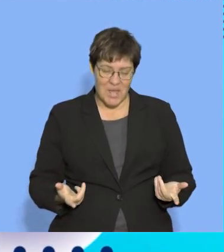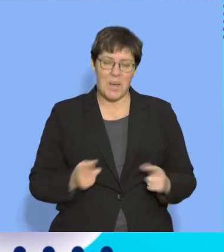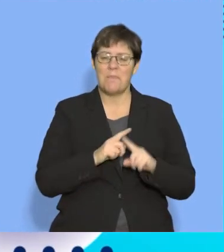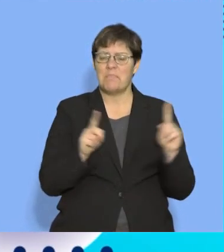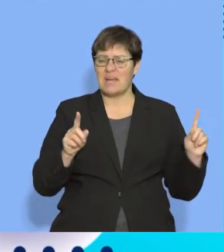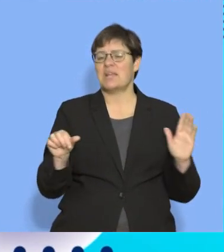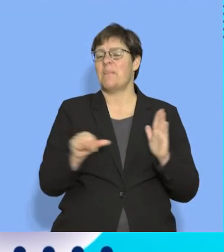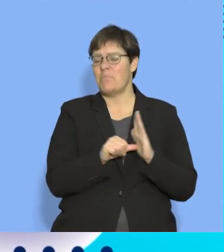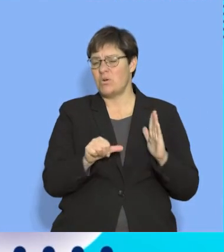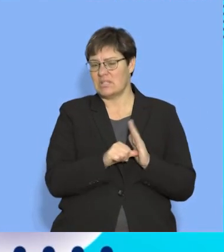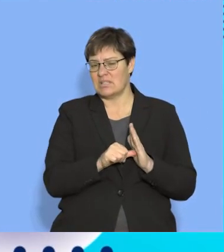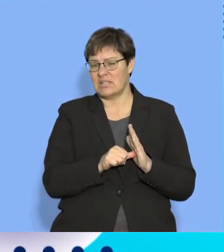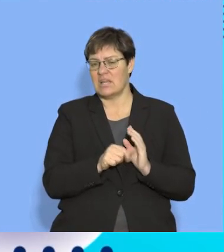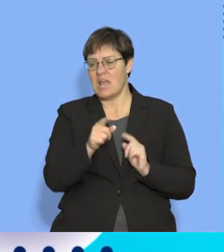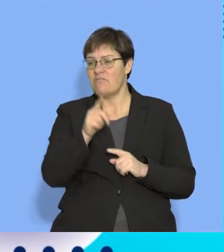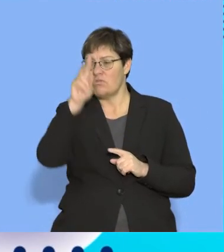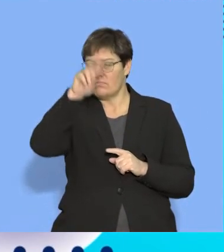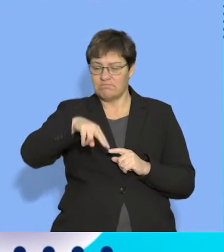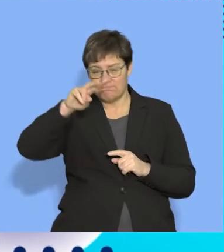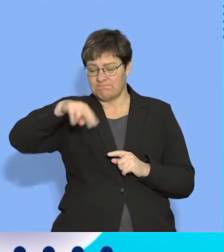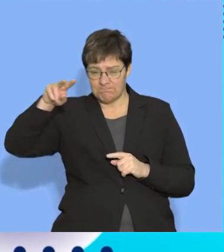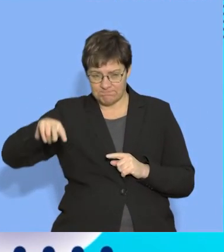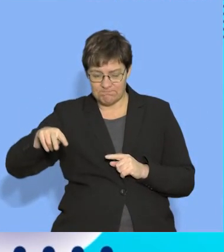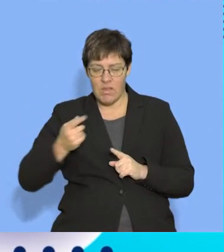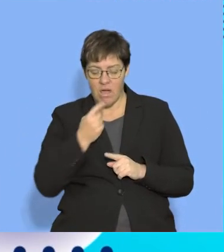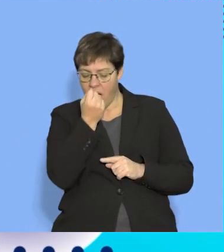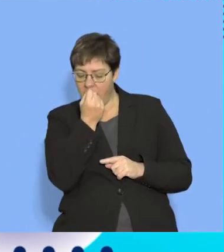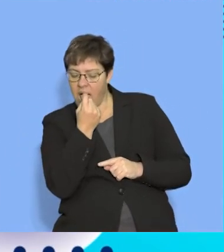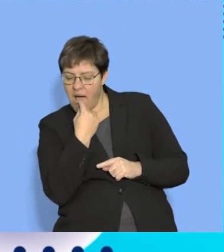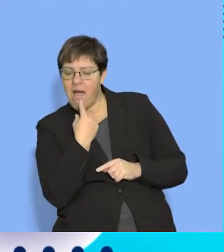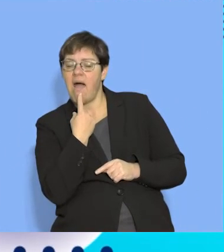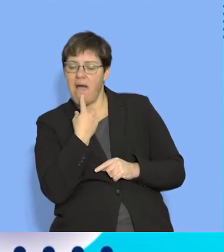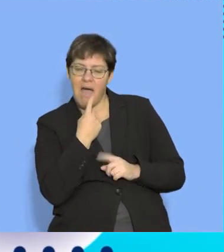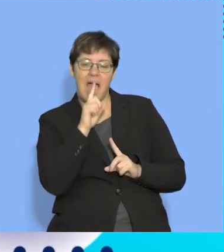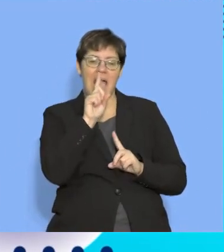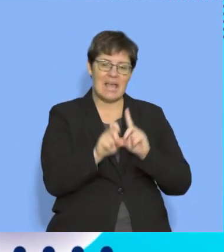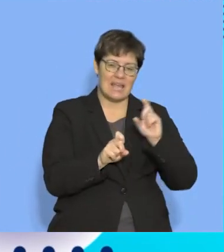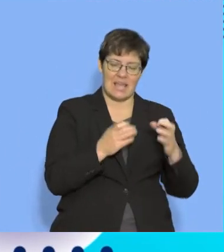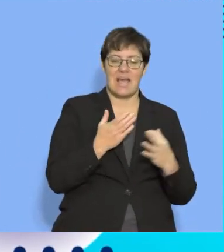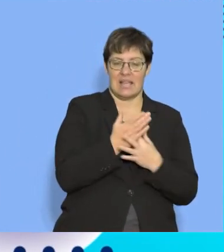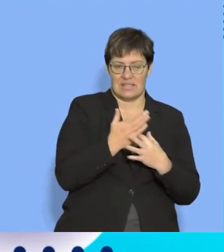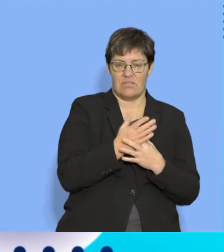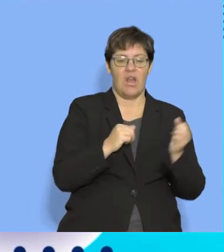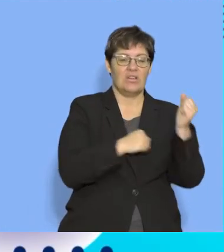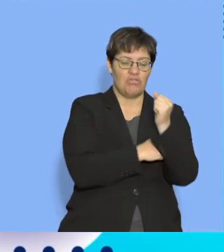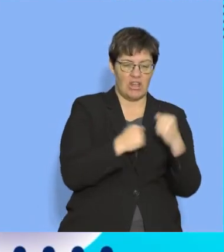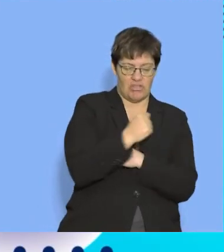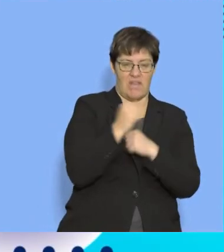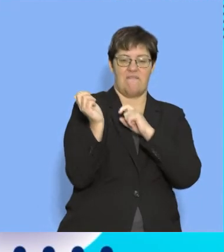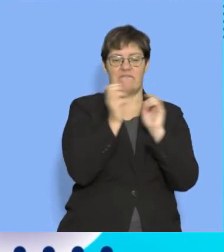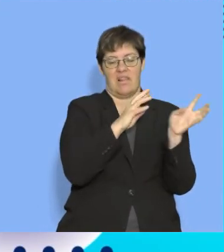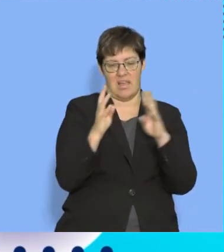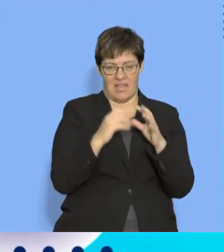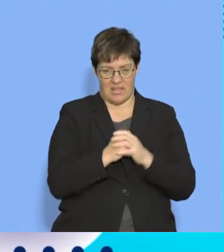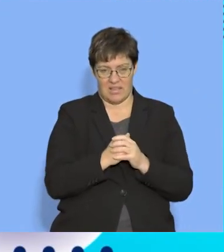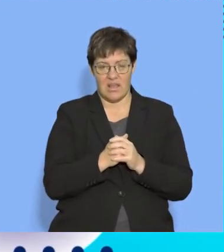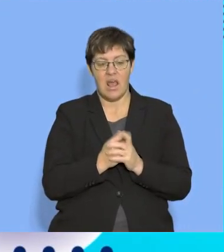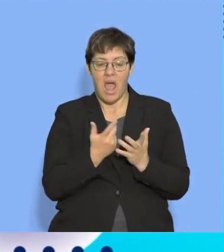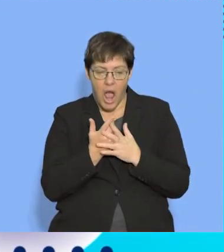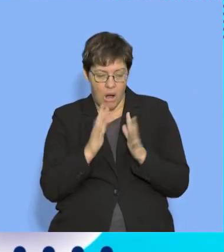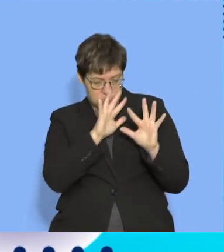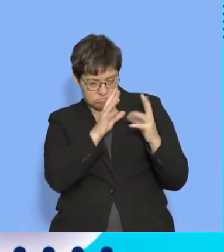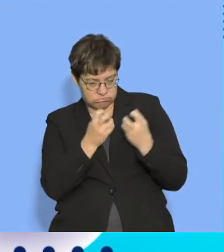at the application of questions, but I think it's important that when you go through the section that you're able to access questions based on the structure of the